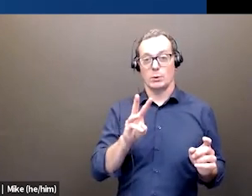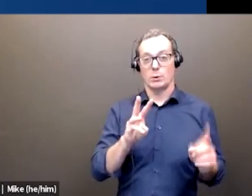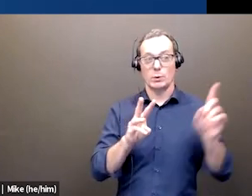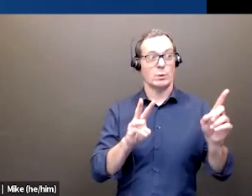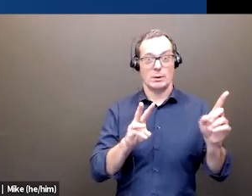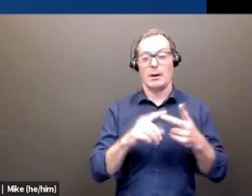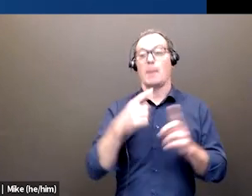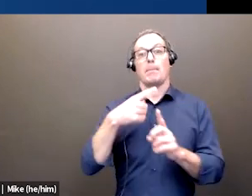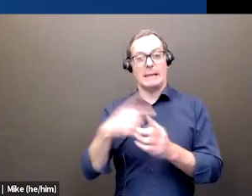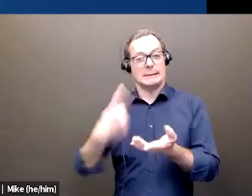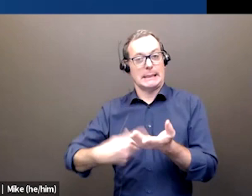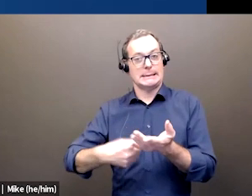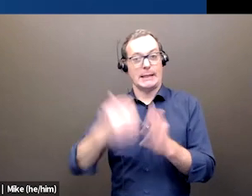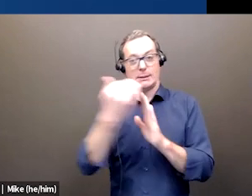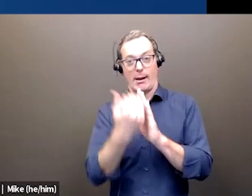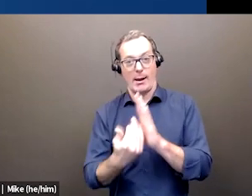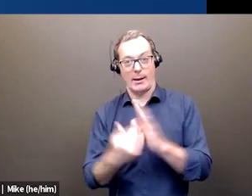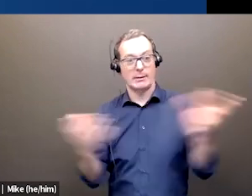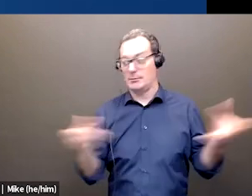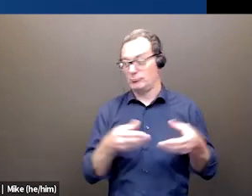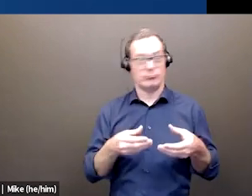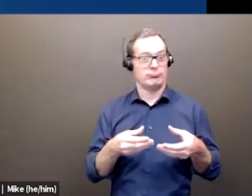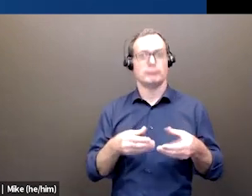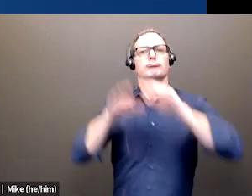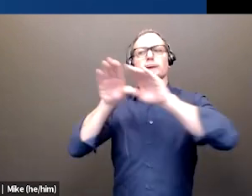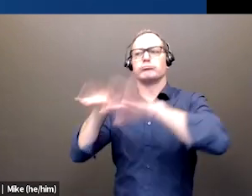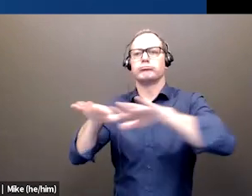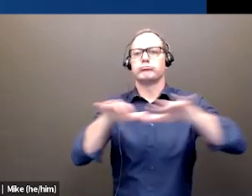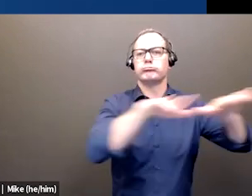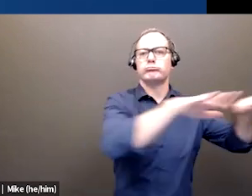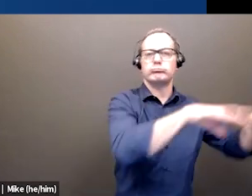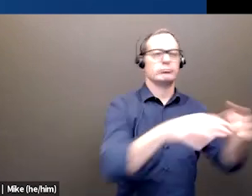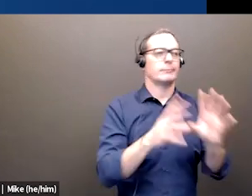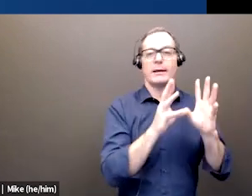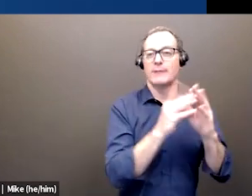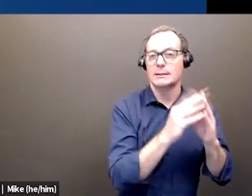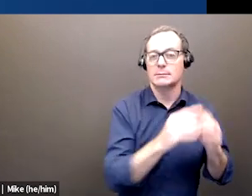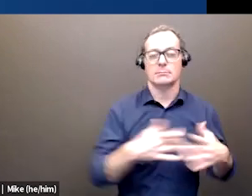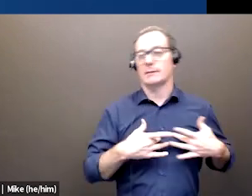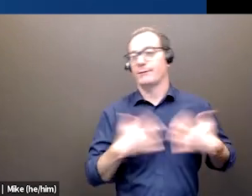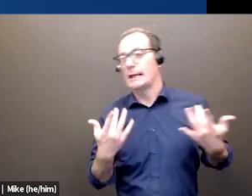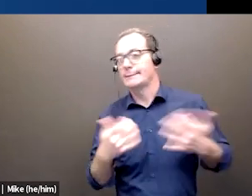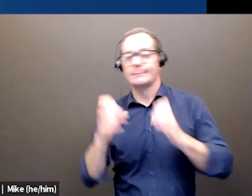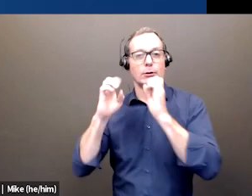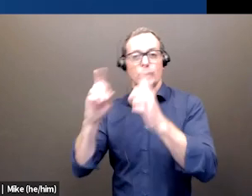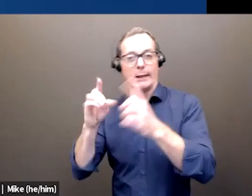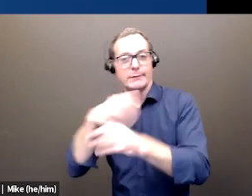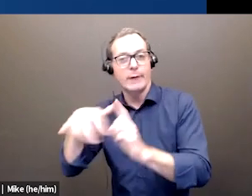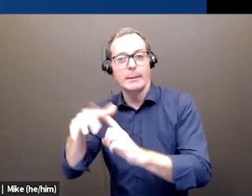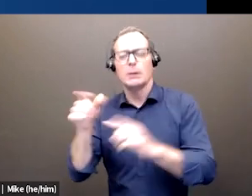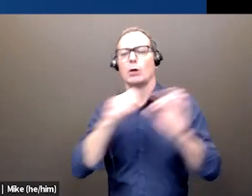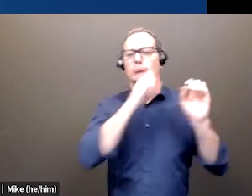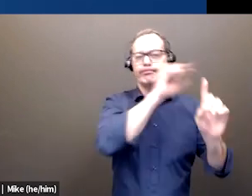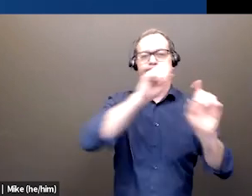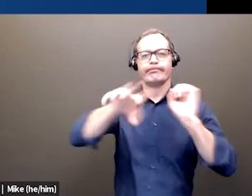to CUPW events, conferences, and educationals. Our Moving On project came